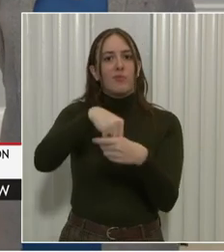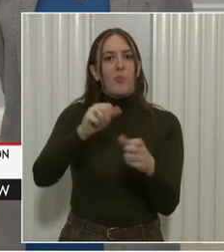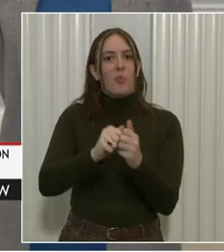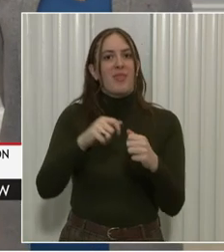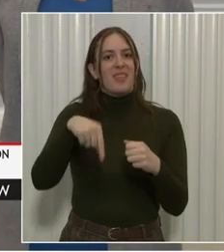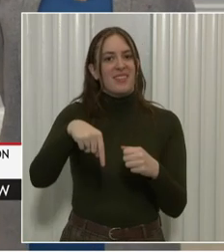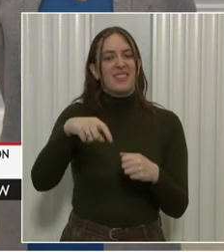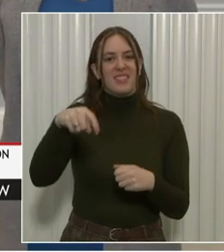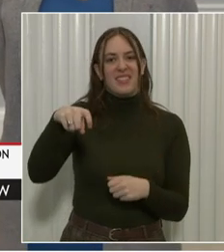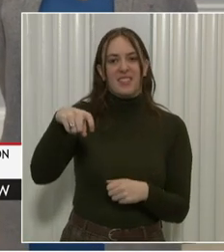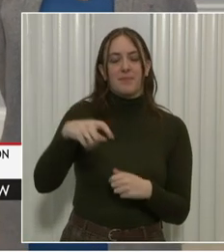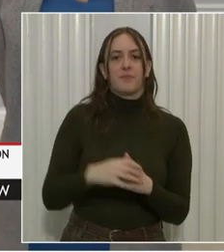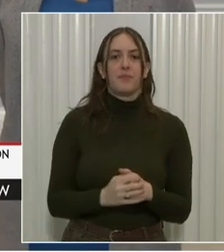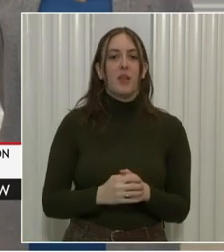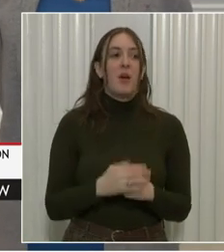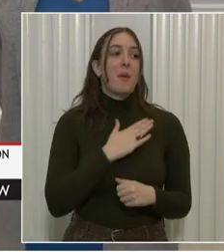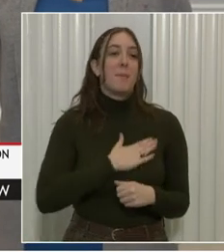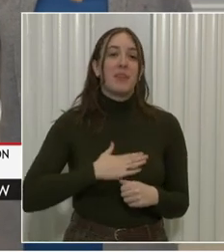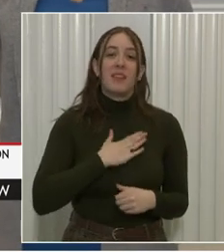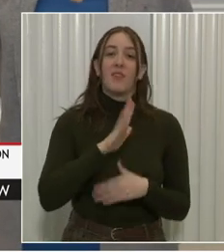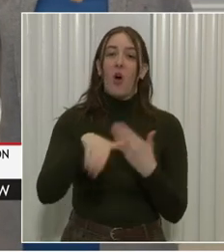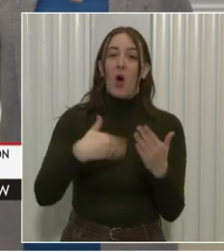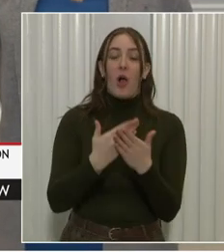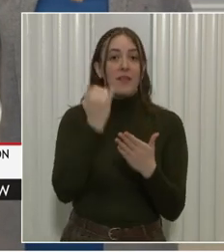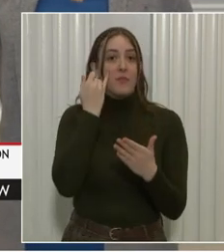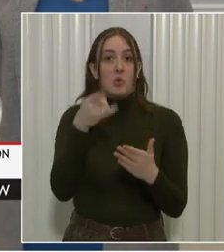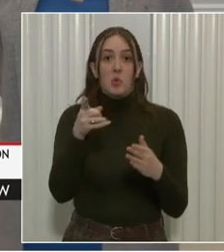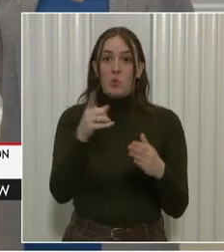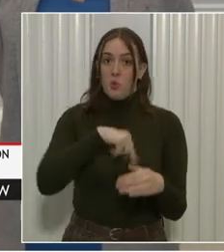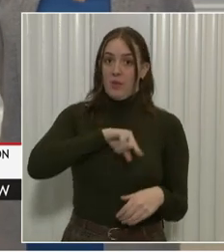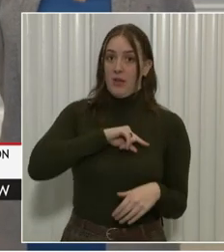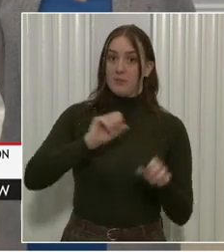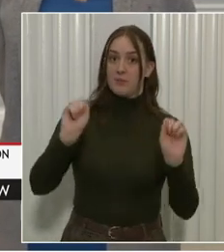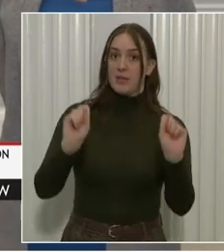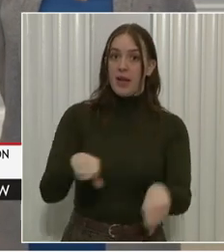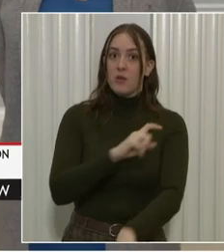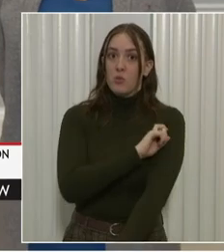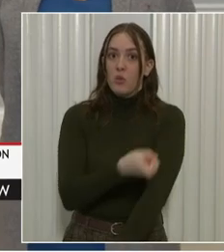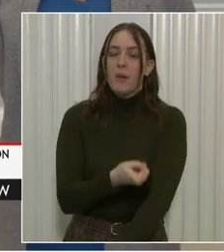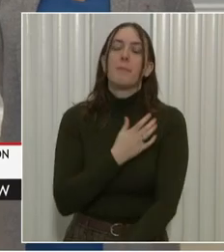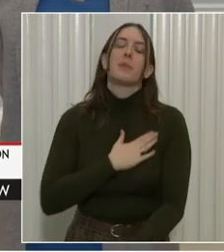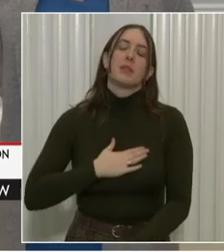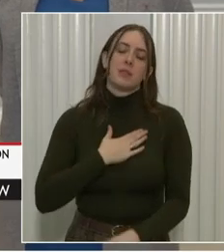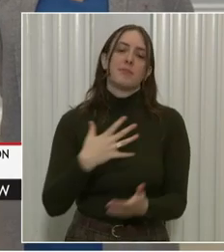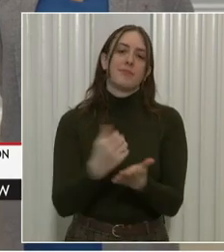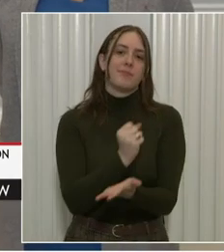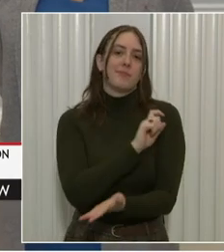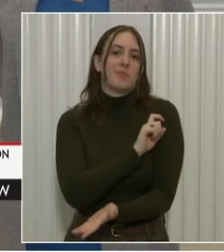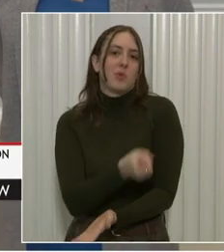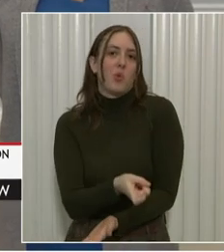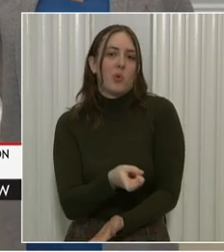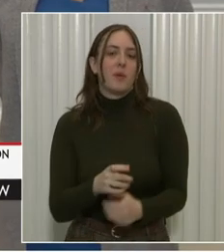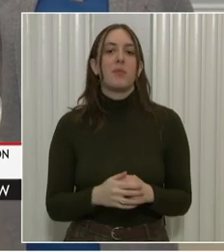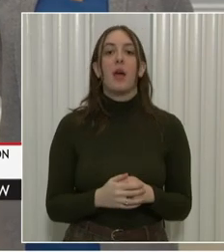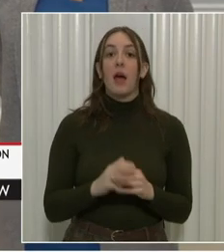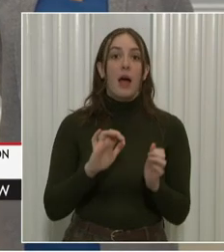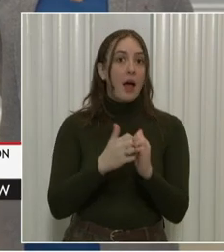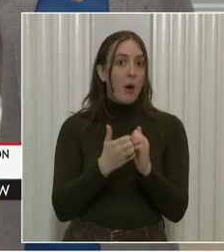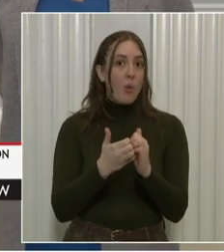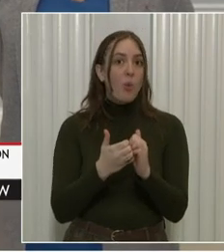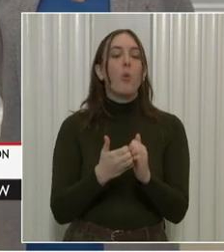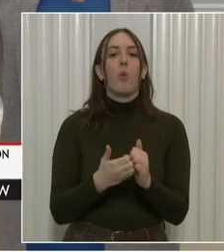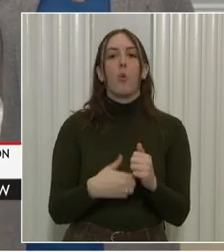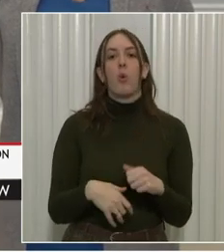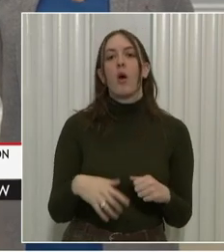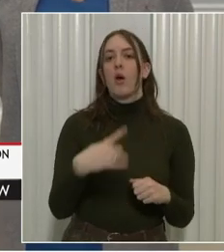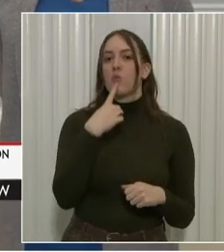eligible donors of all blood types to schedule an appointment to donate blood, and you can do this as mentioned earlier through the Red Cross